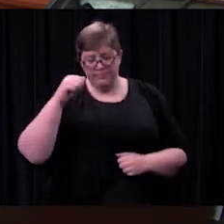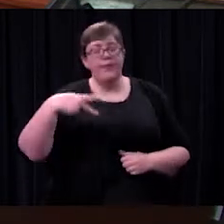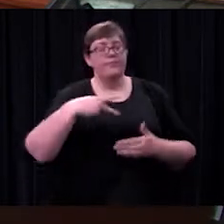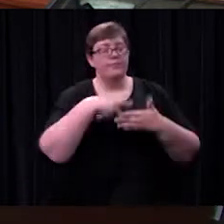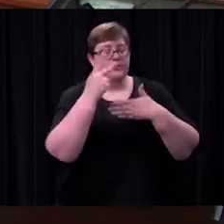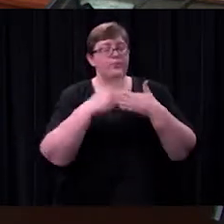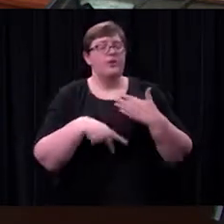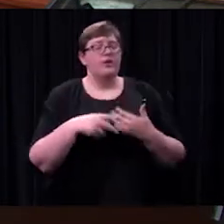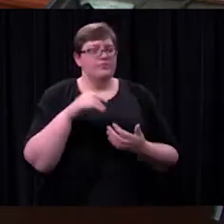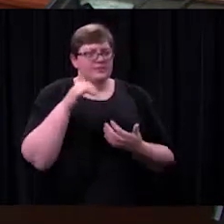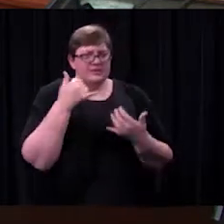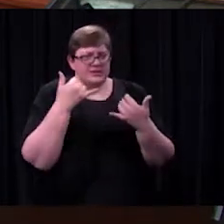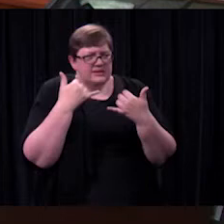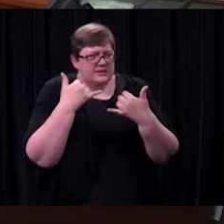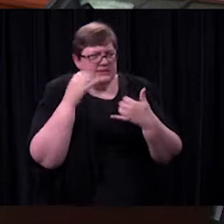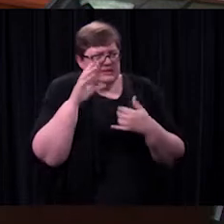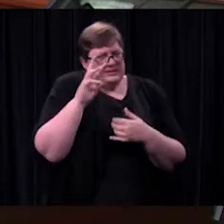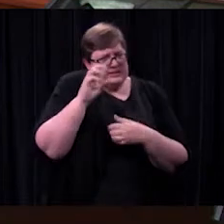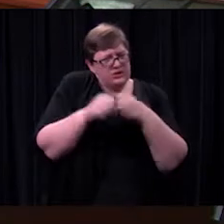long-term plan?